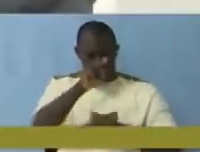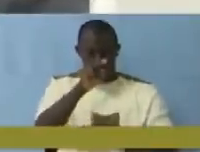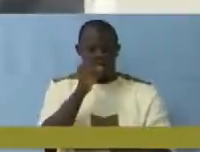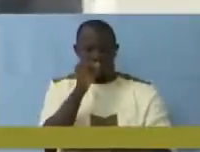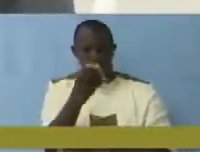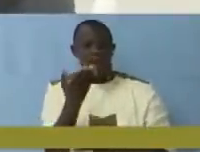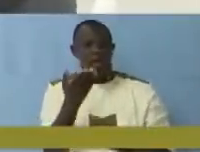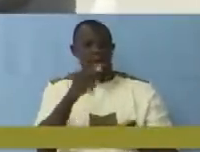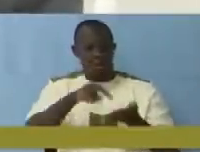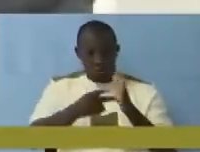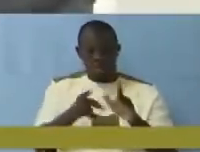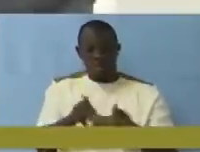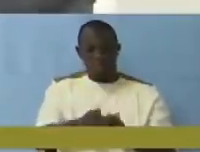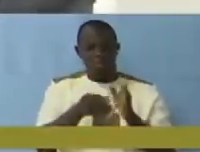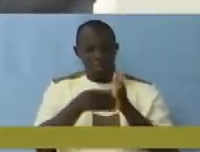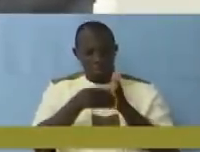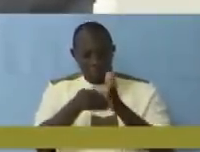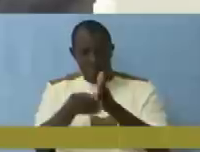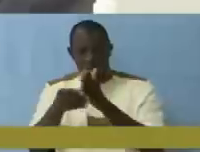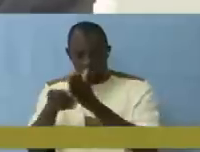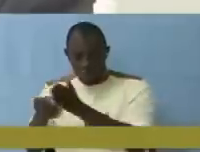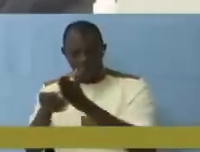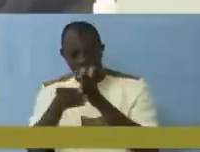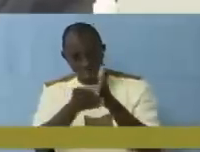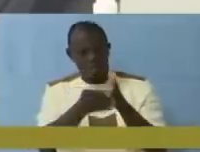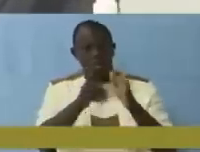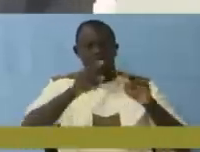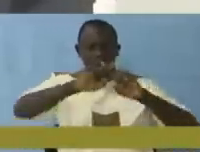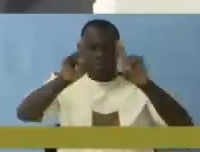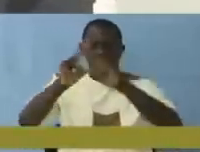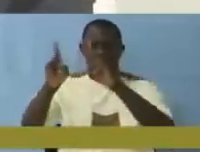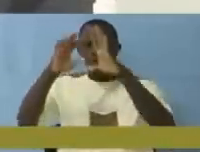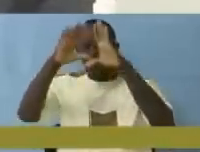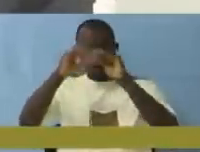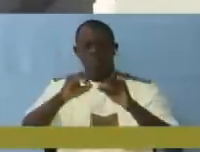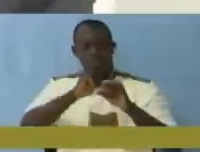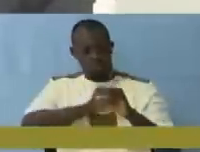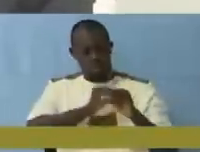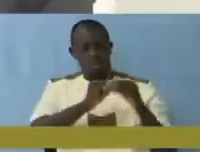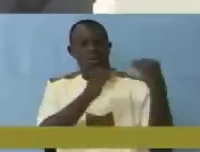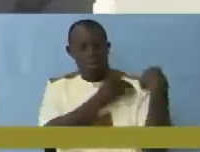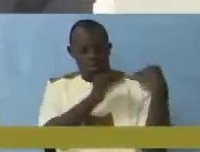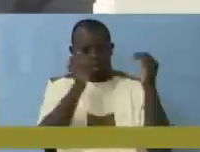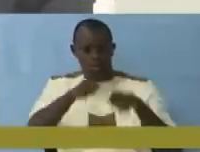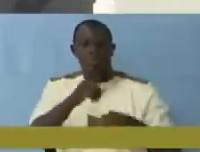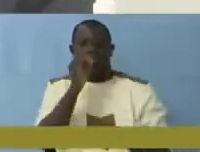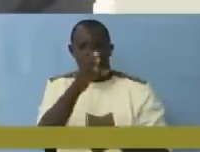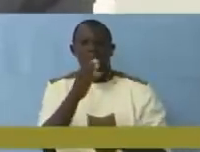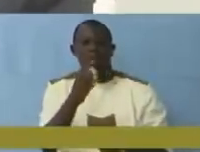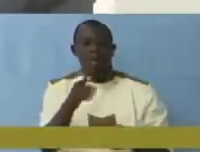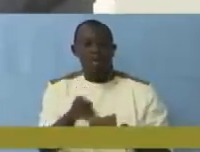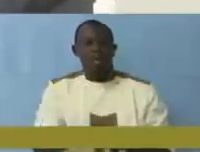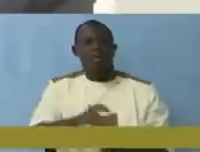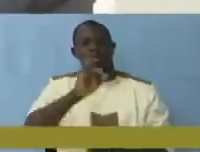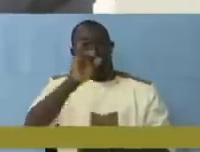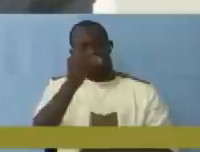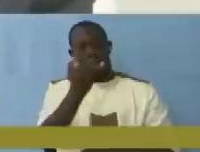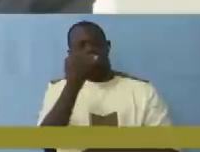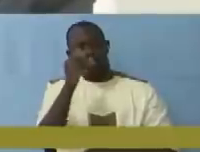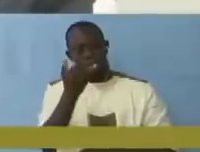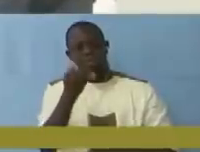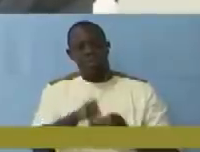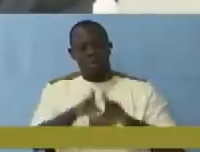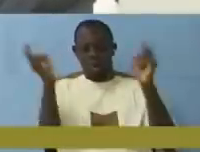directors of those units that can say. that's true. nyen nyini ka mena wala ni NIA je do bunda ni wala menu benu I can talk